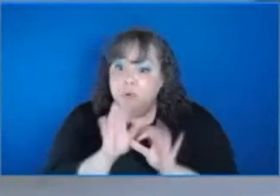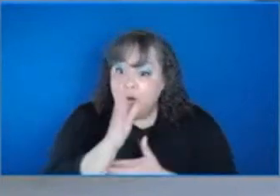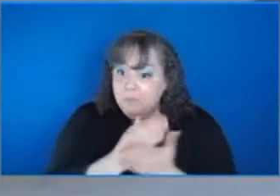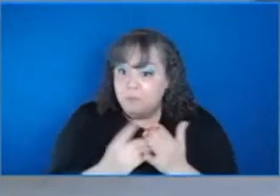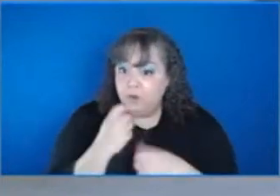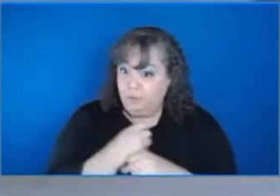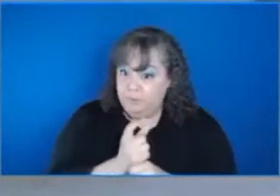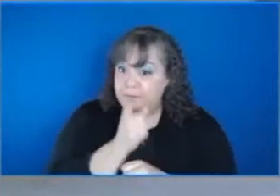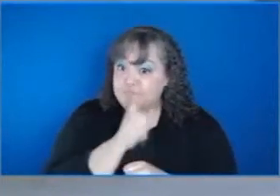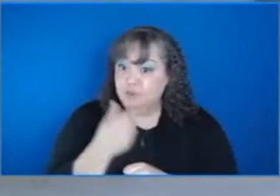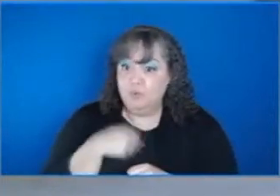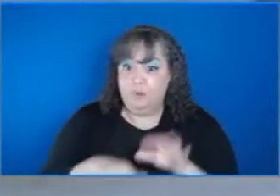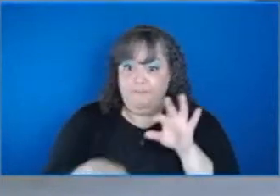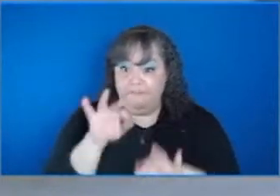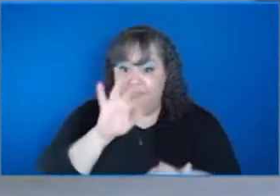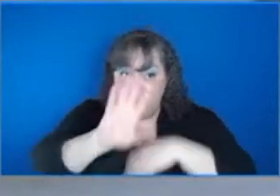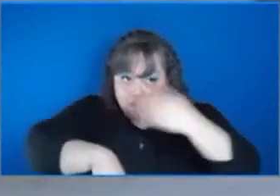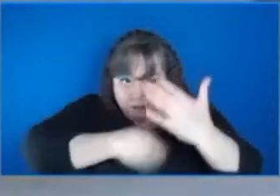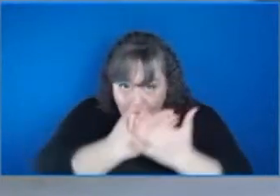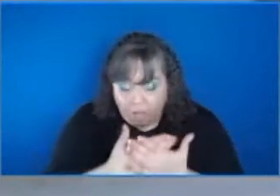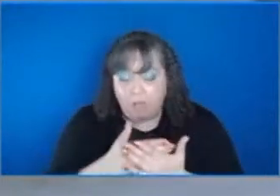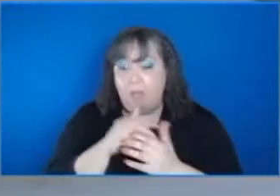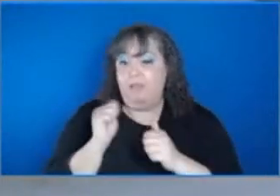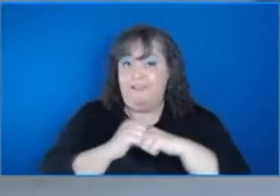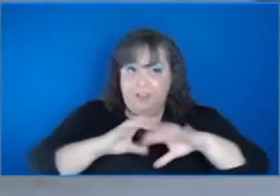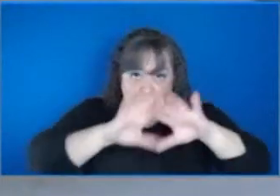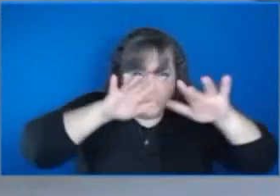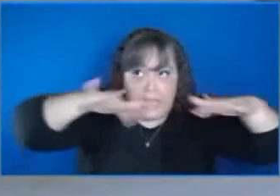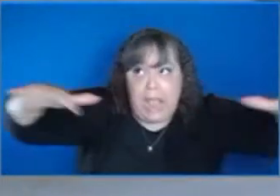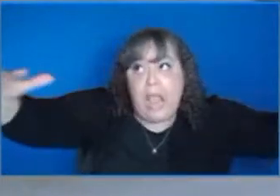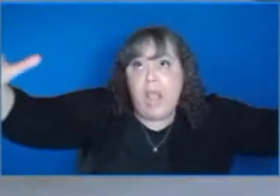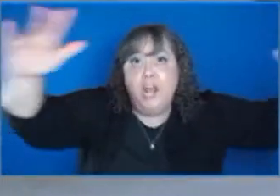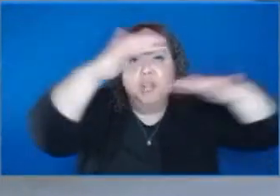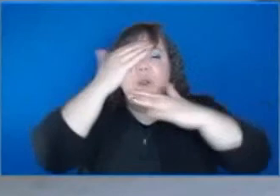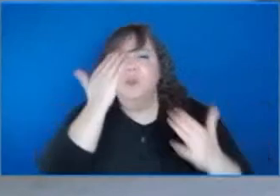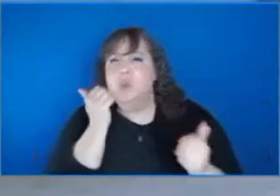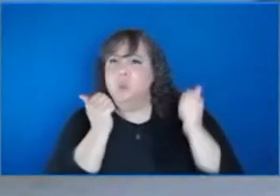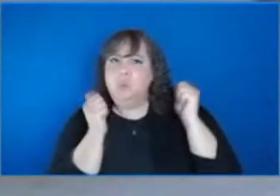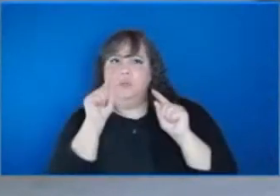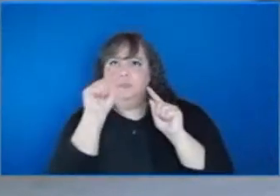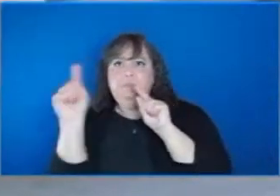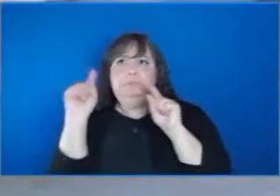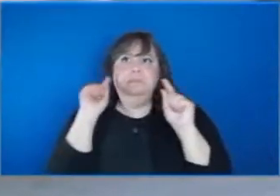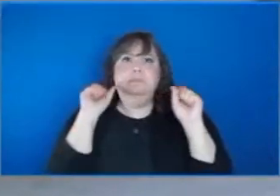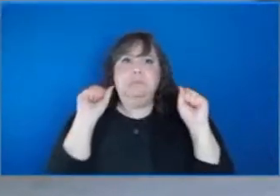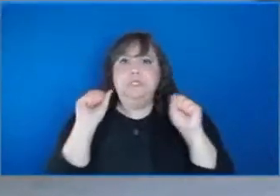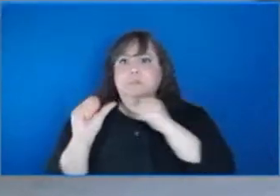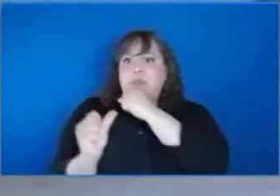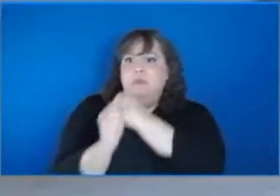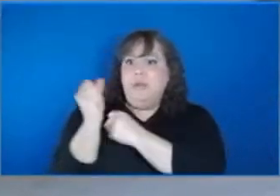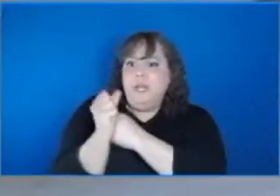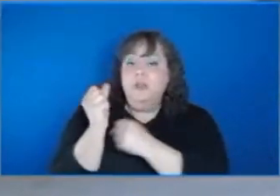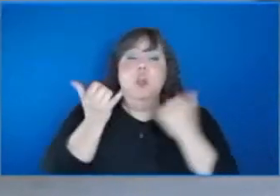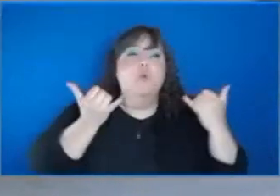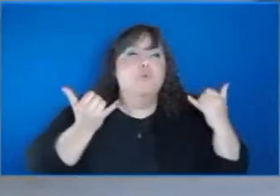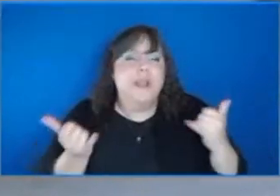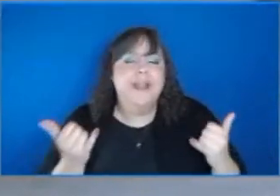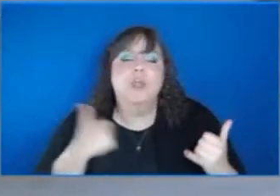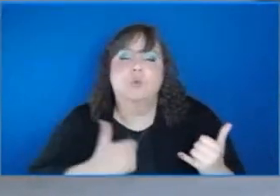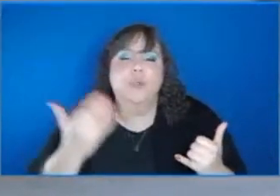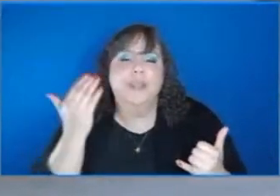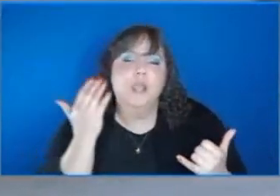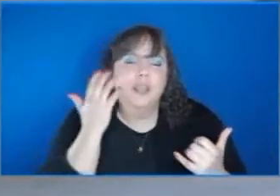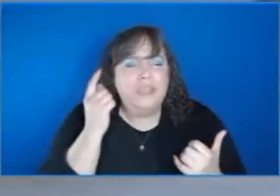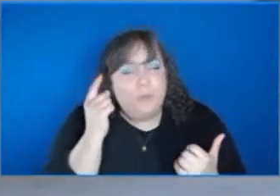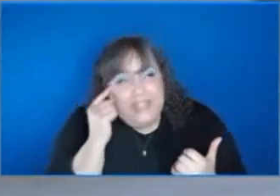find all of the asteroids and then we know which ones are potential threat. Right now we know all of the asteroids, we think we know almost all the ones